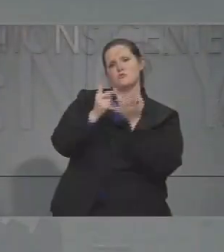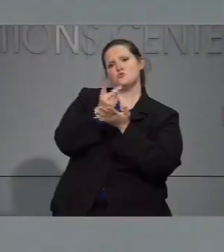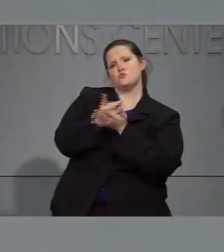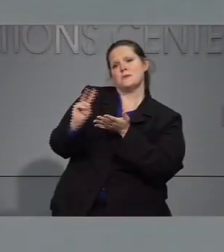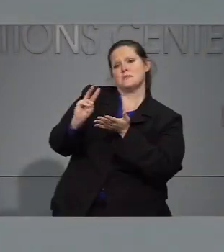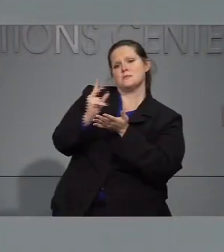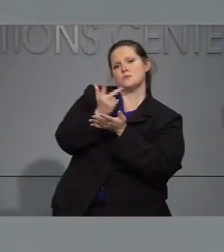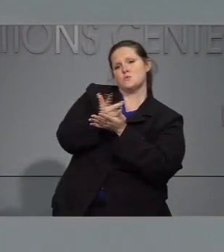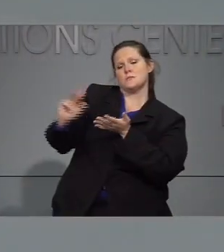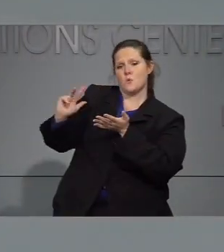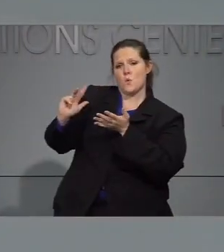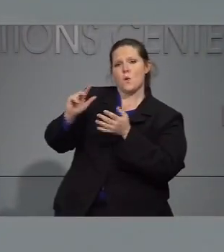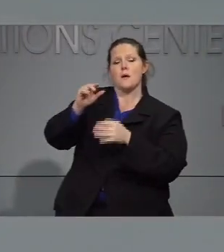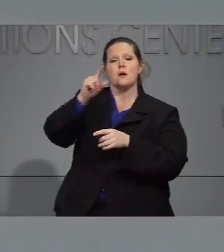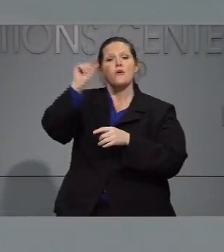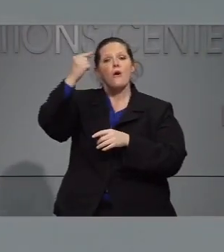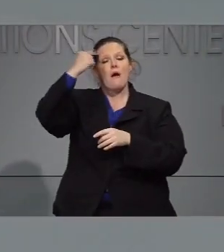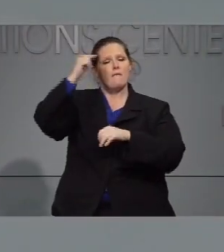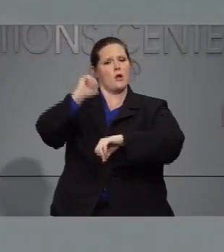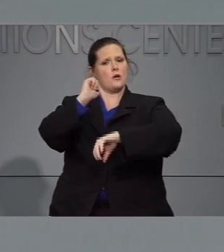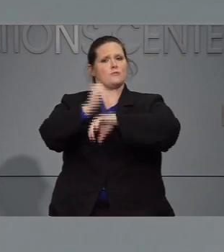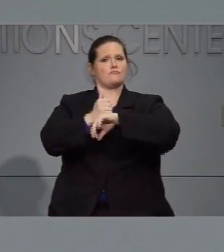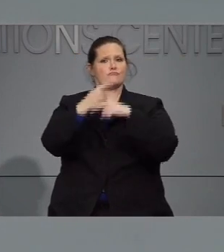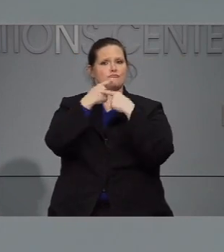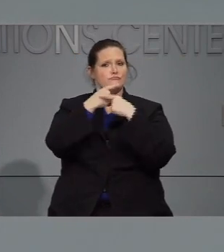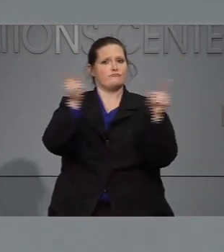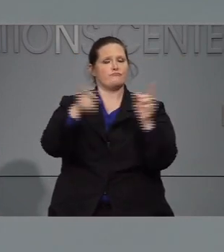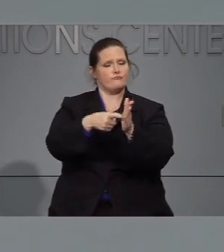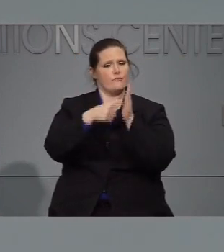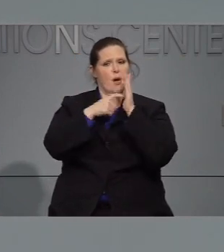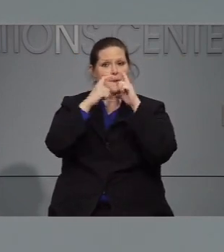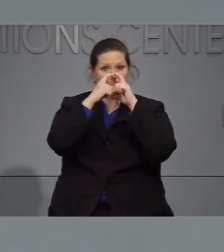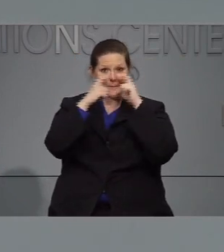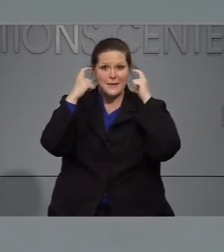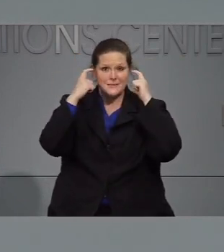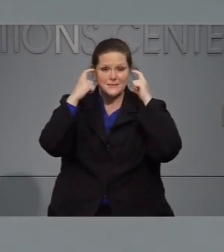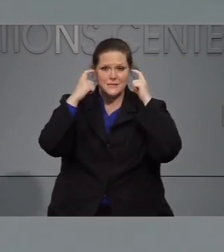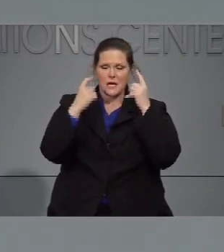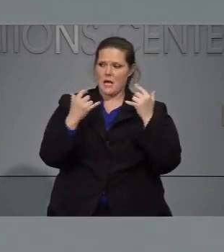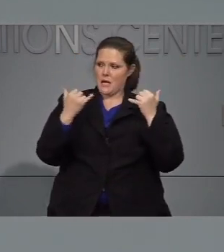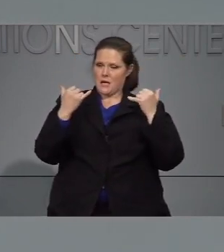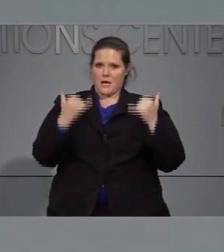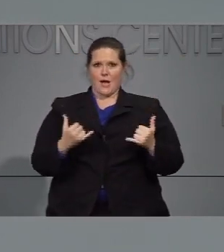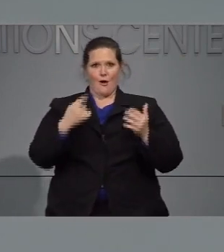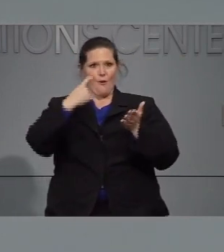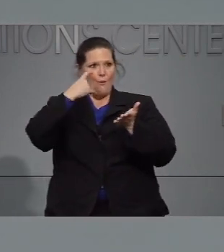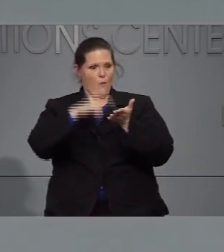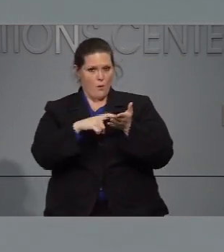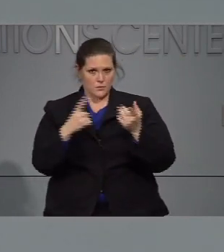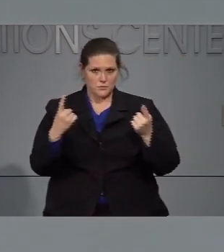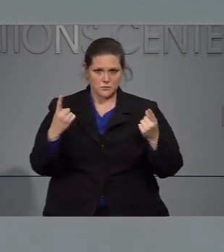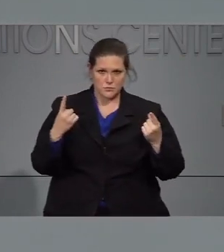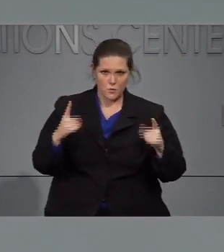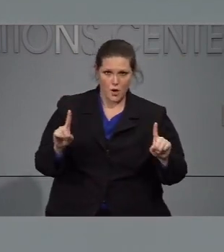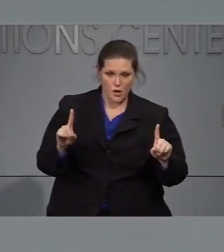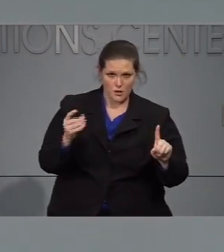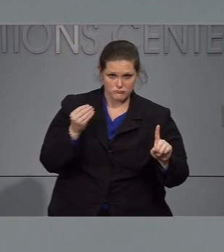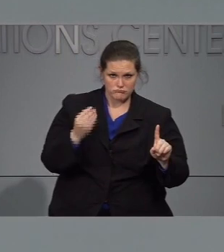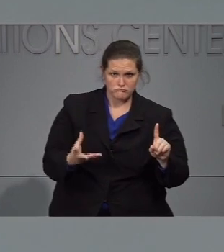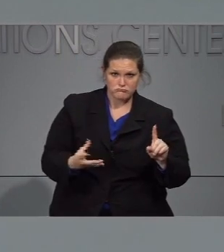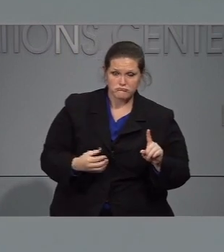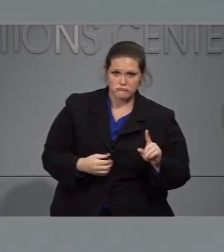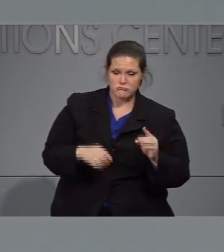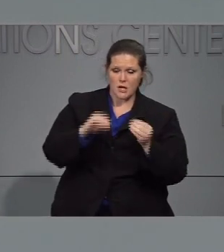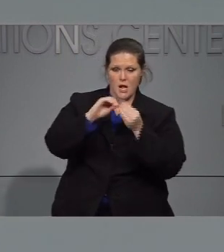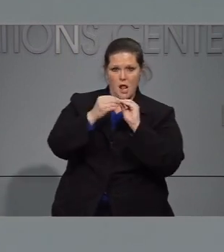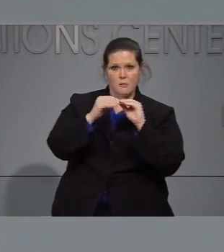weeks after implementing this requirement, we started to see the beginning of these more stable trends. The